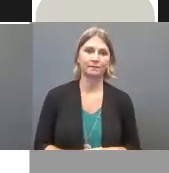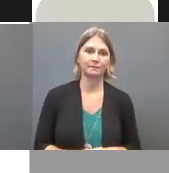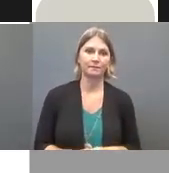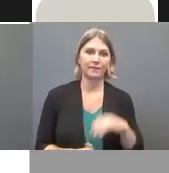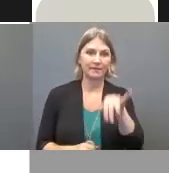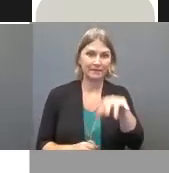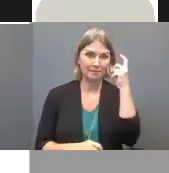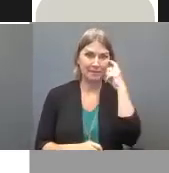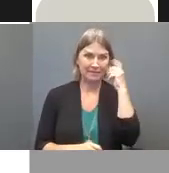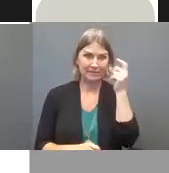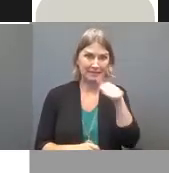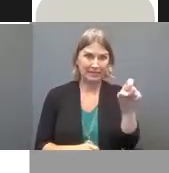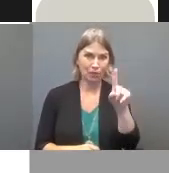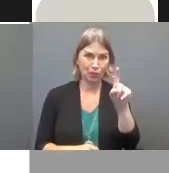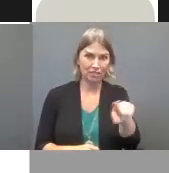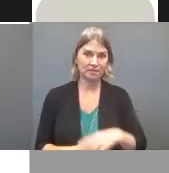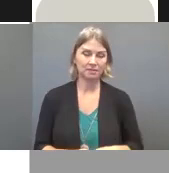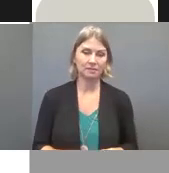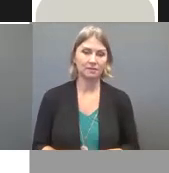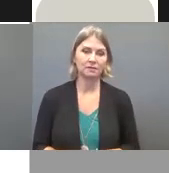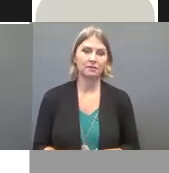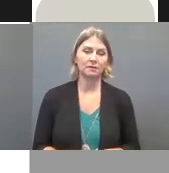sense? Any questions?